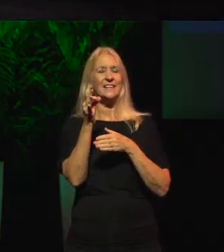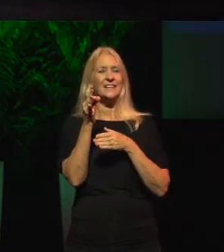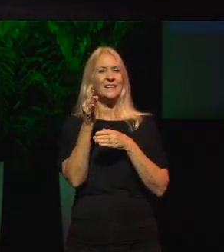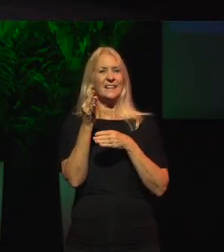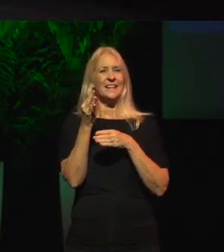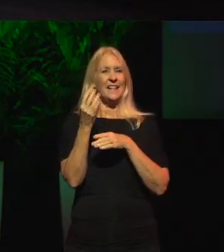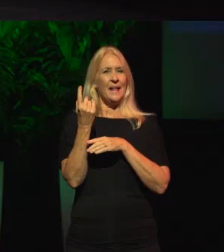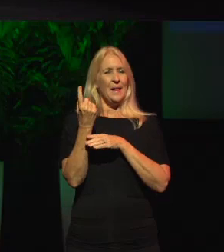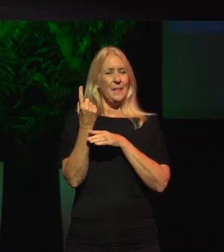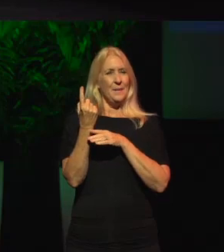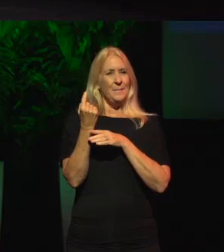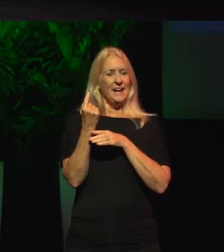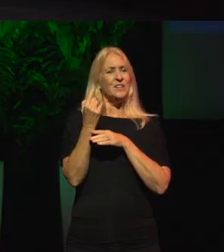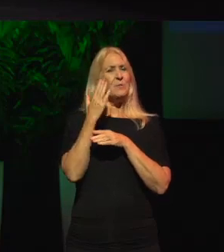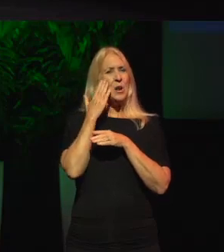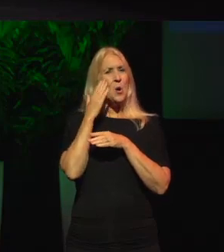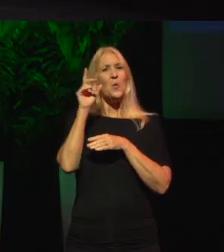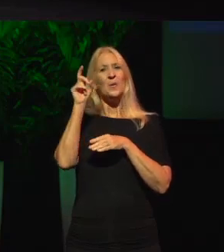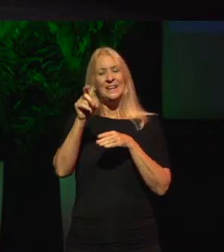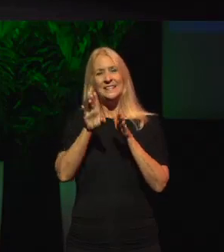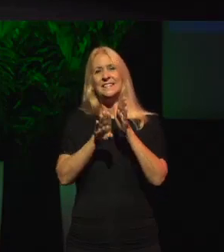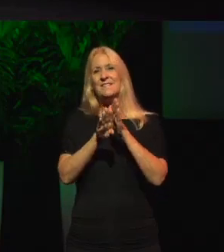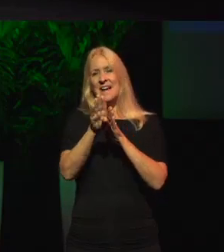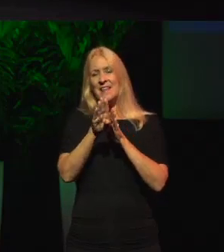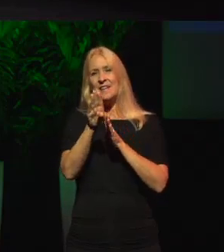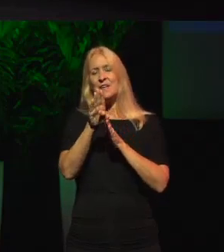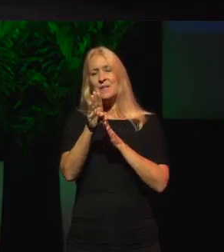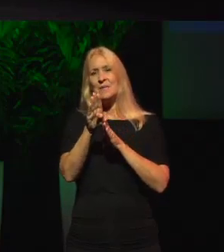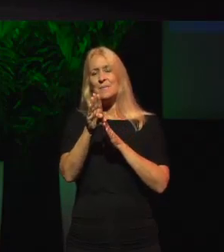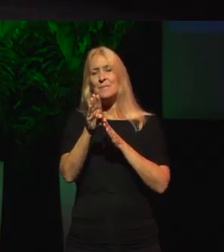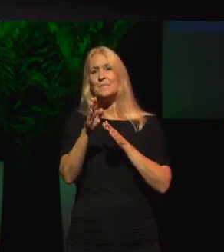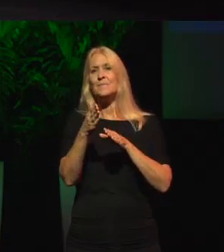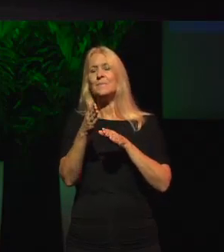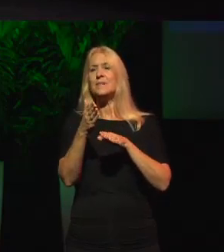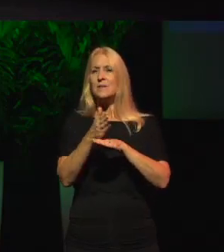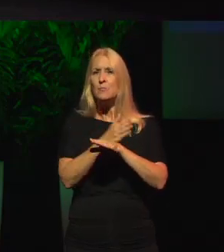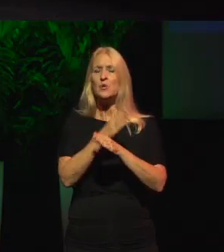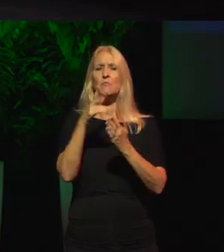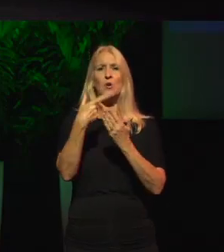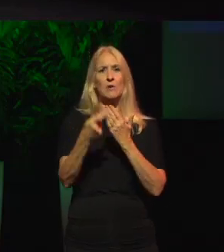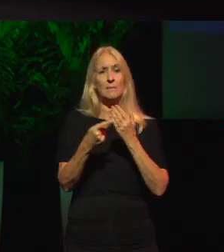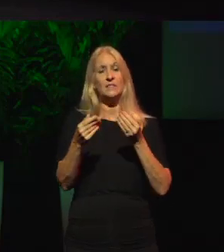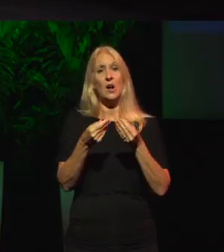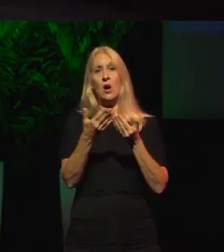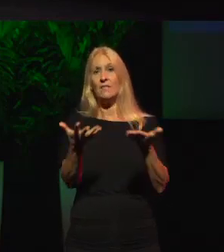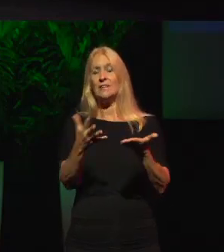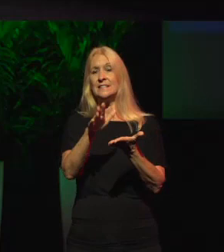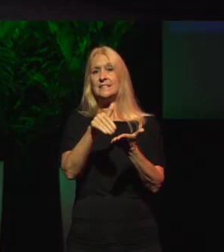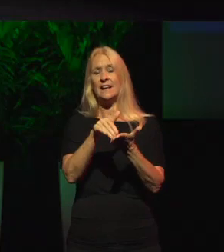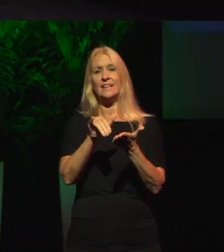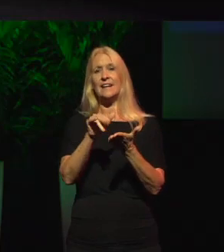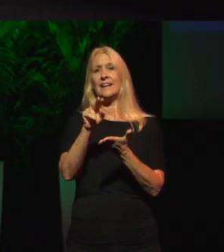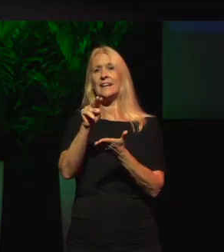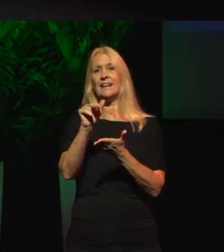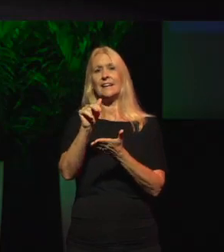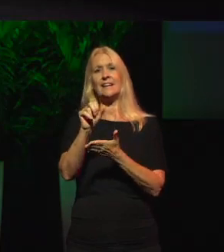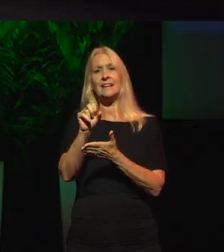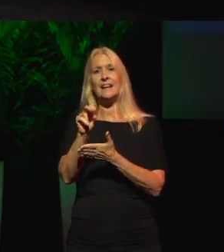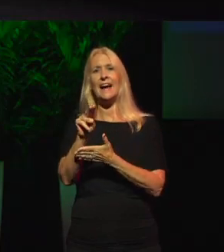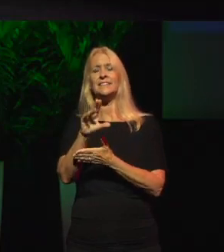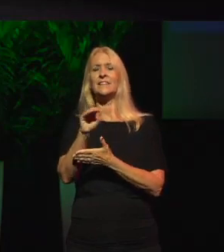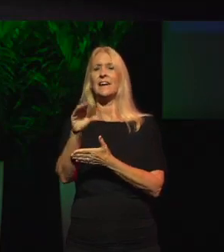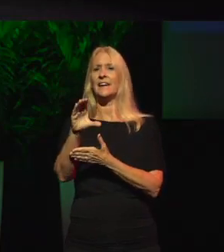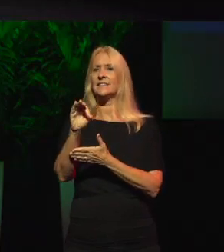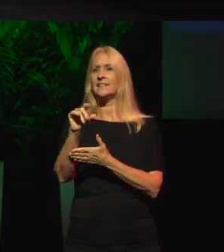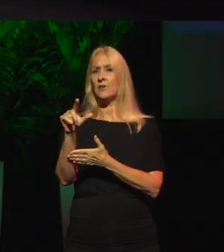know that we need to develop and expand our programming and offerings at our centers, specifically Nassau and Cecil